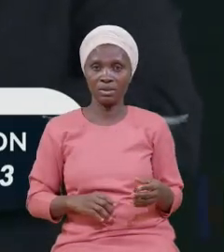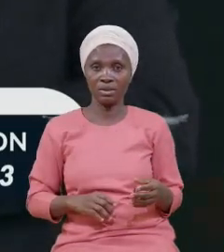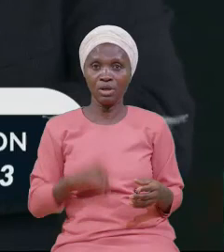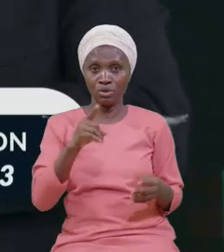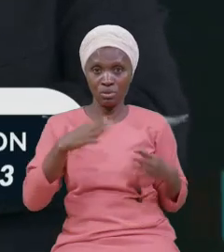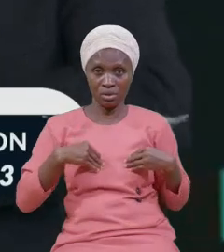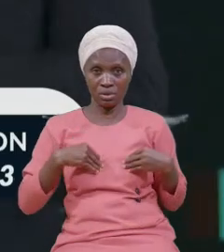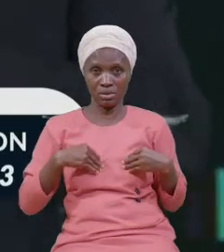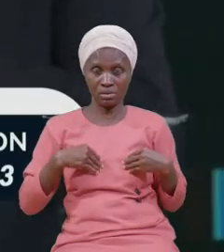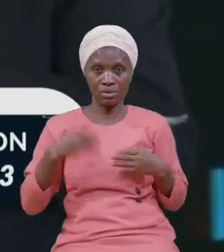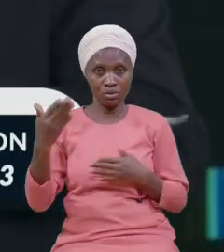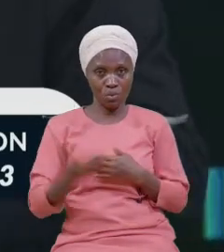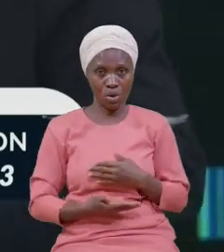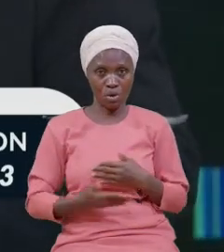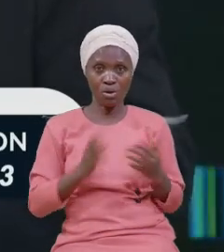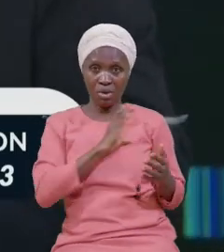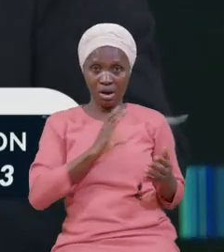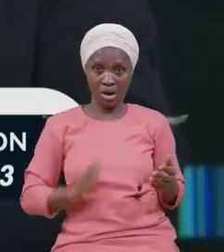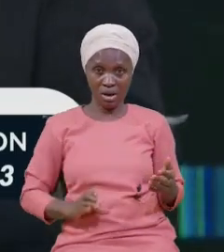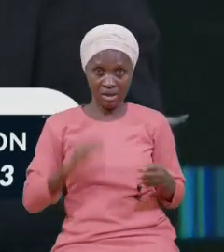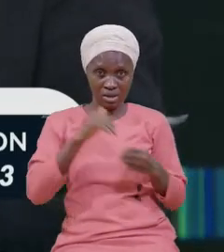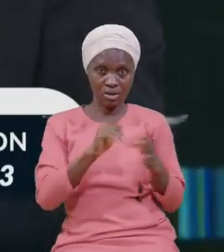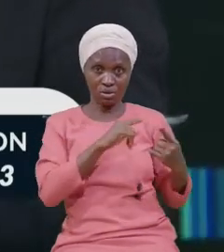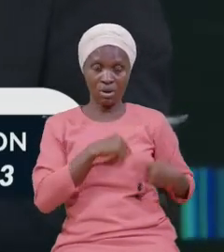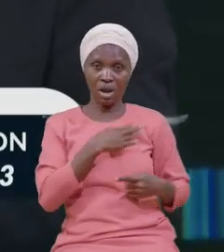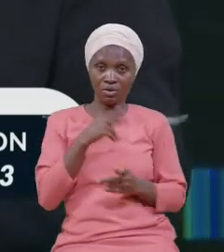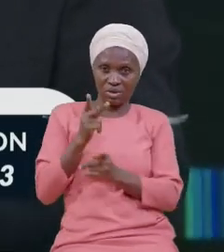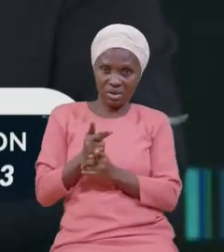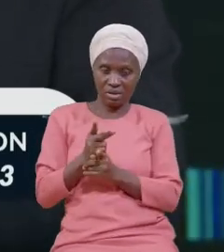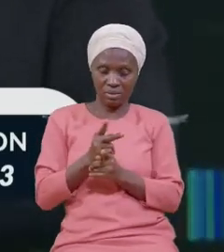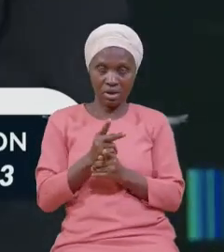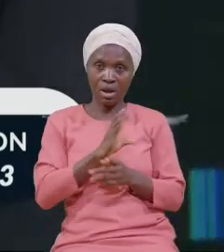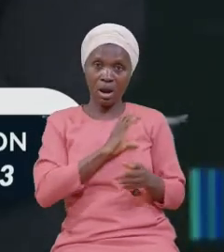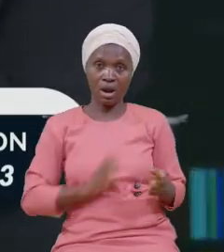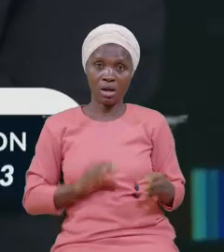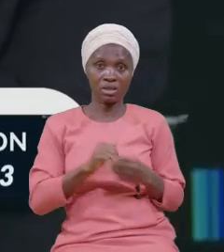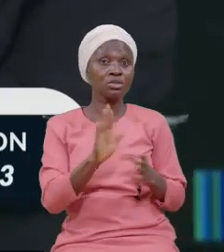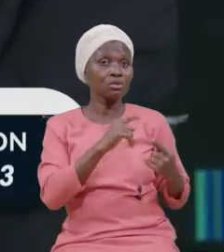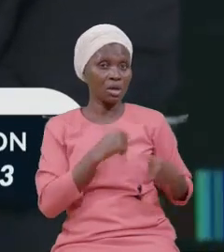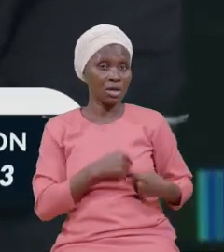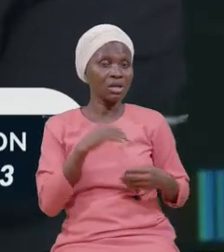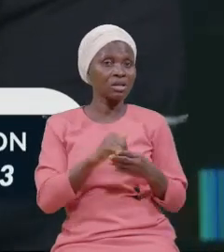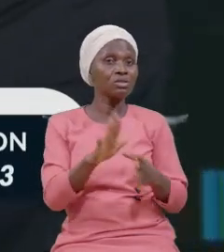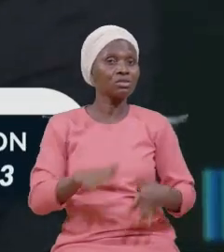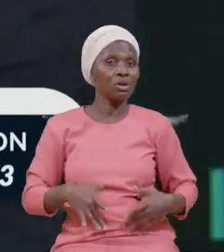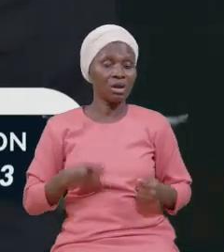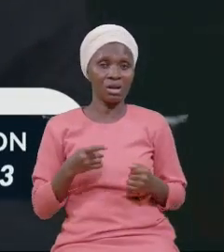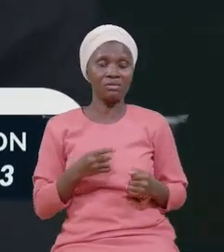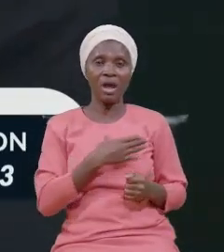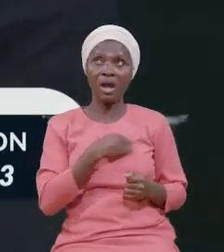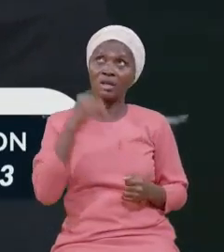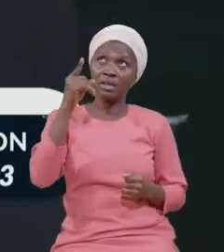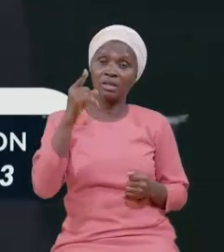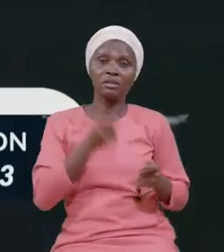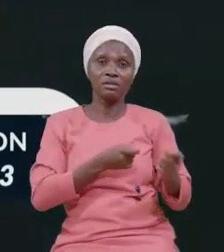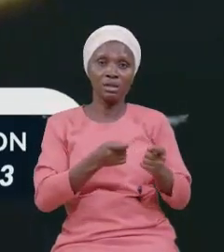Christ, and you retain Christ in your heart, in your life, and it directs and it controls you